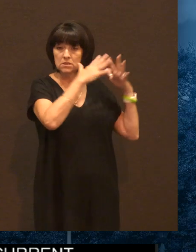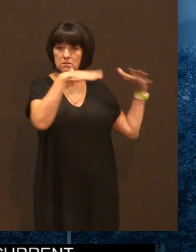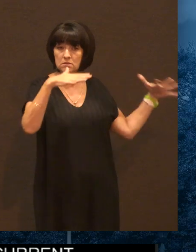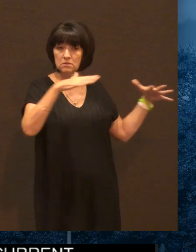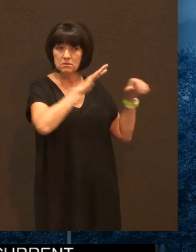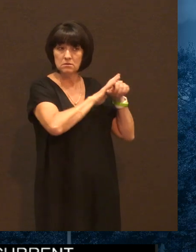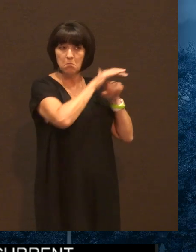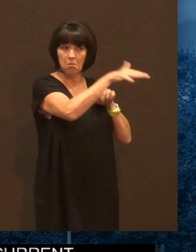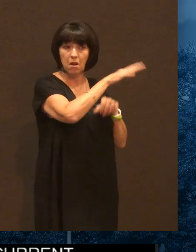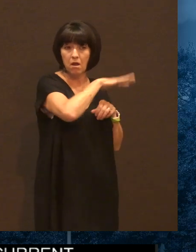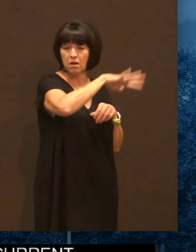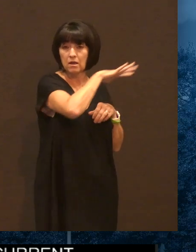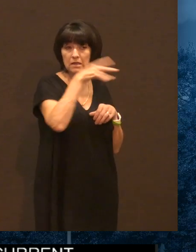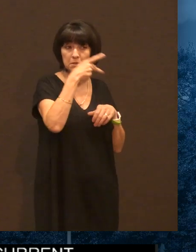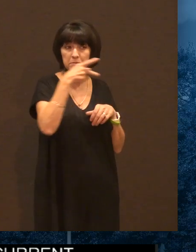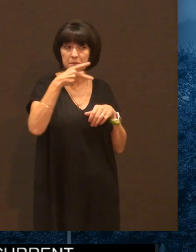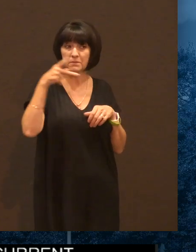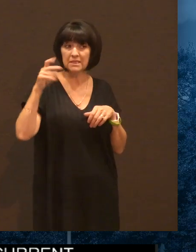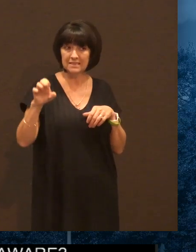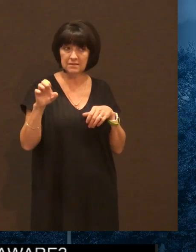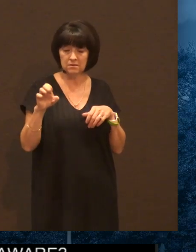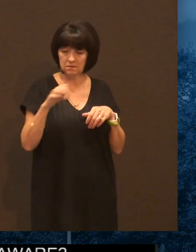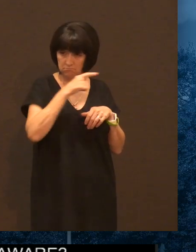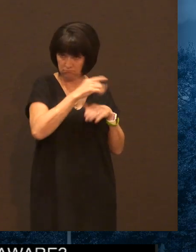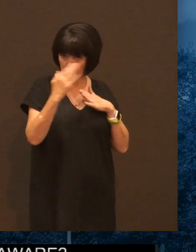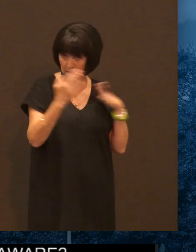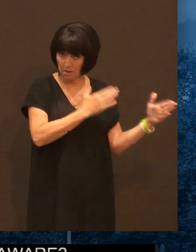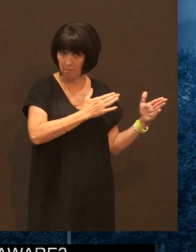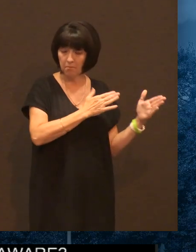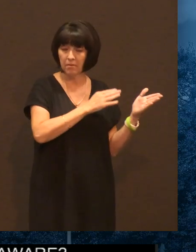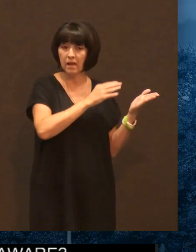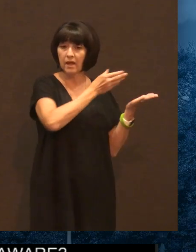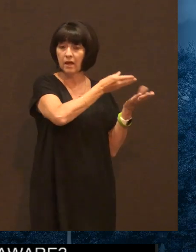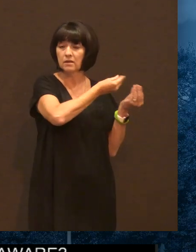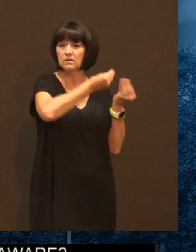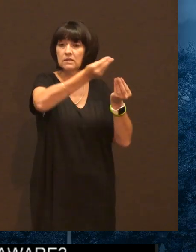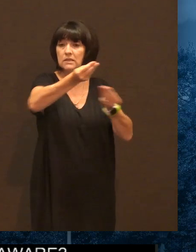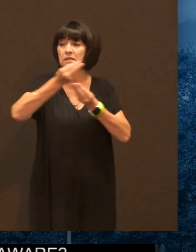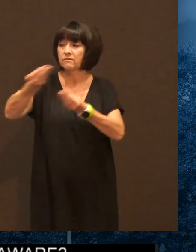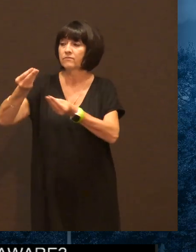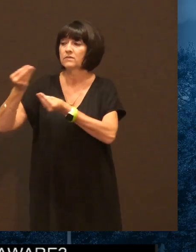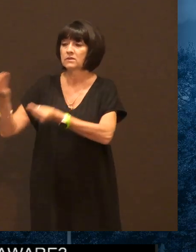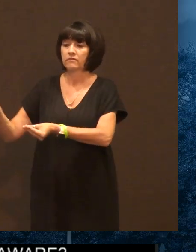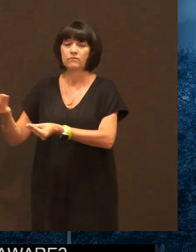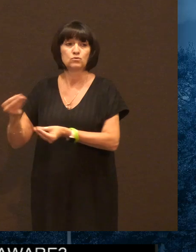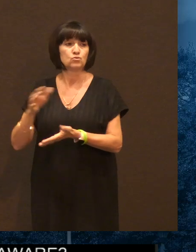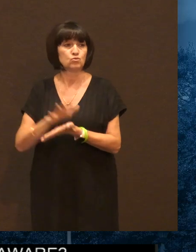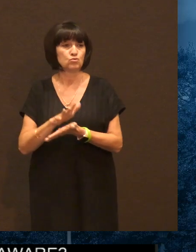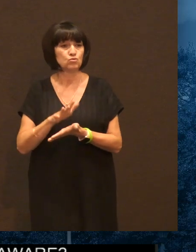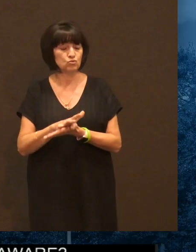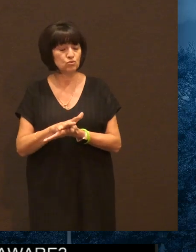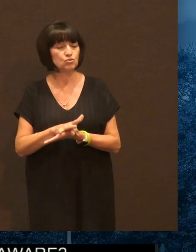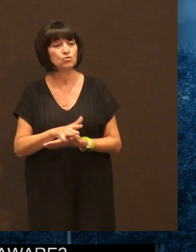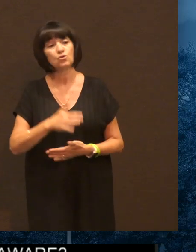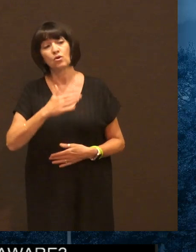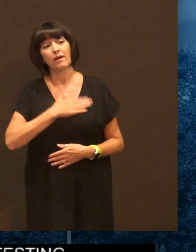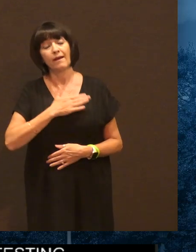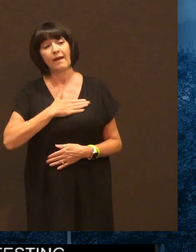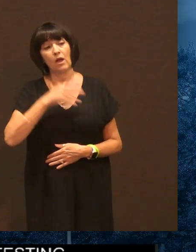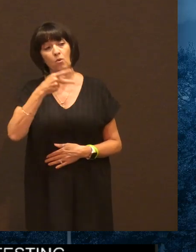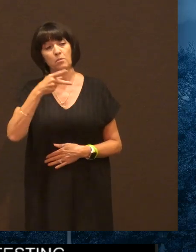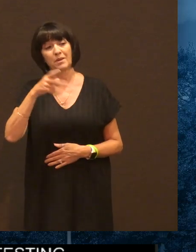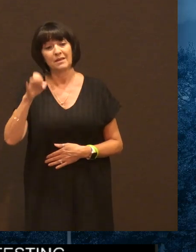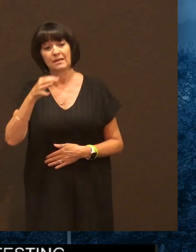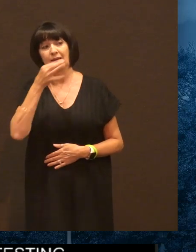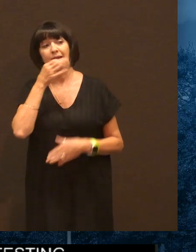and cases and the addition of Delaware schools to the mix? Well, we don't have our PPE expert, AJ Shaw,